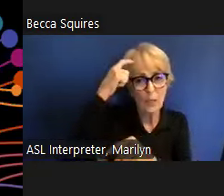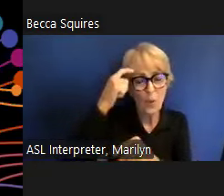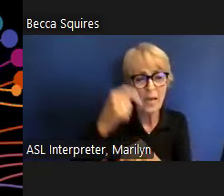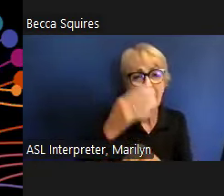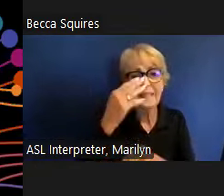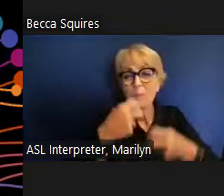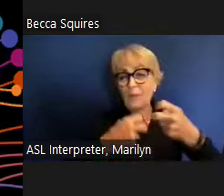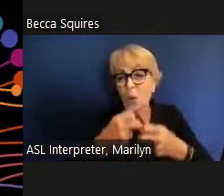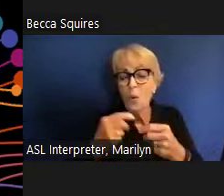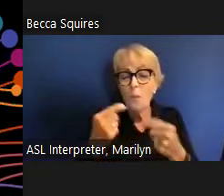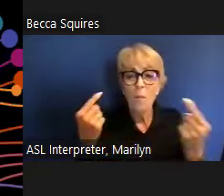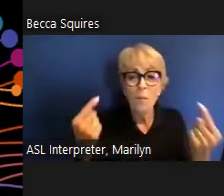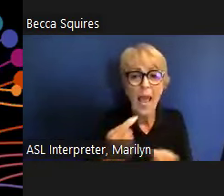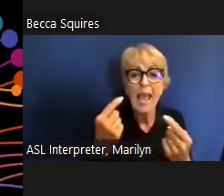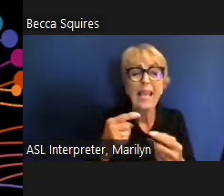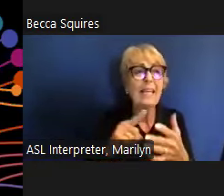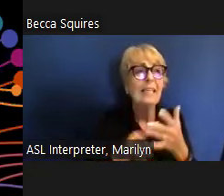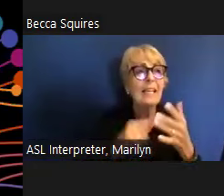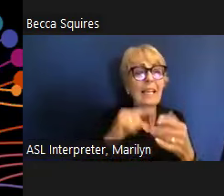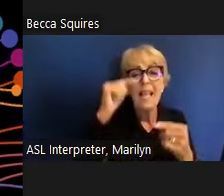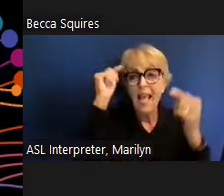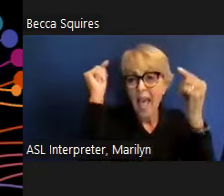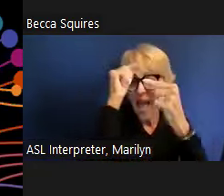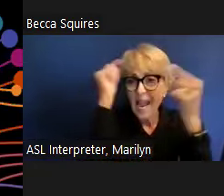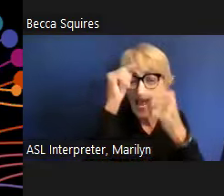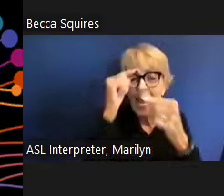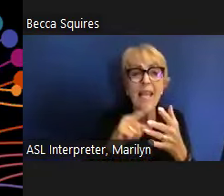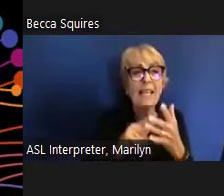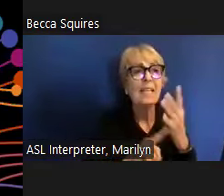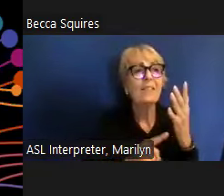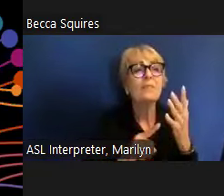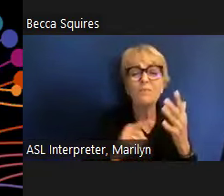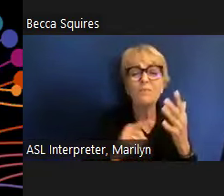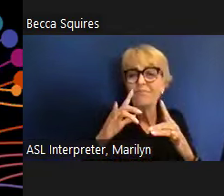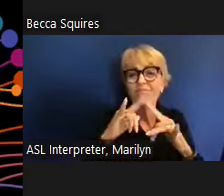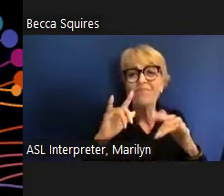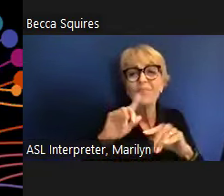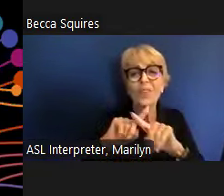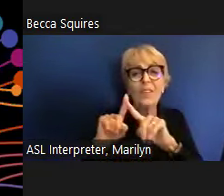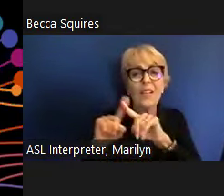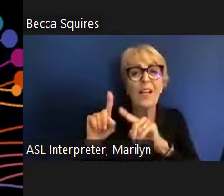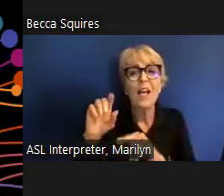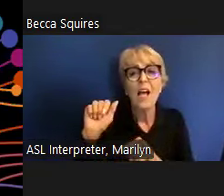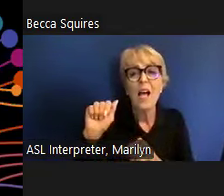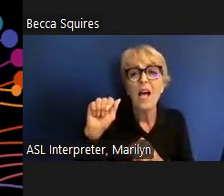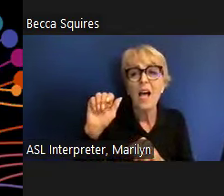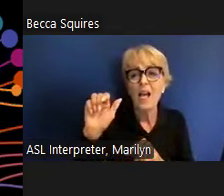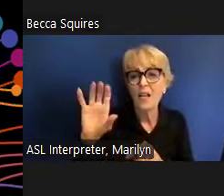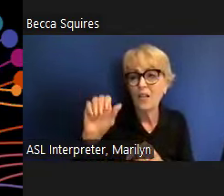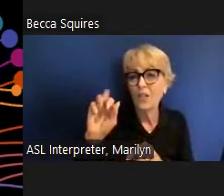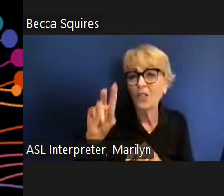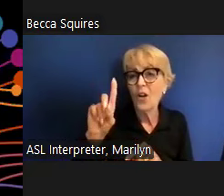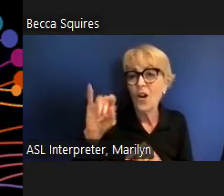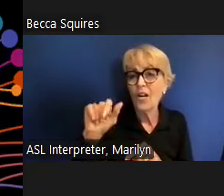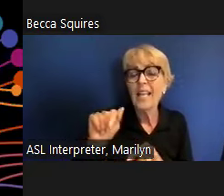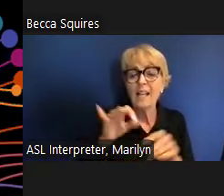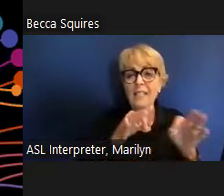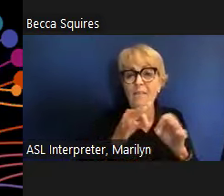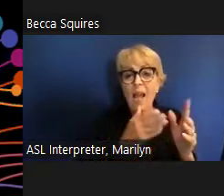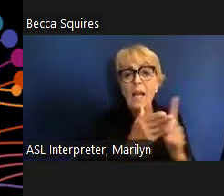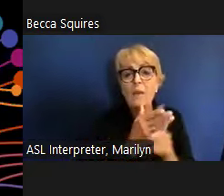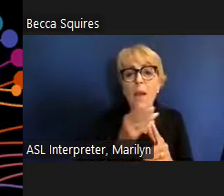pain, syndromes, headache, and postural orthostatic tachycardia, whereas defined by,